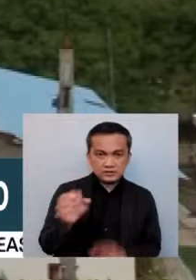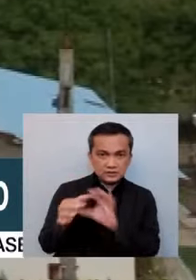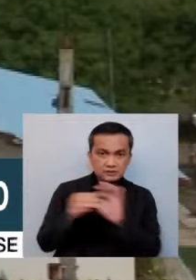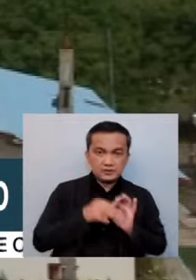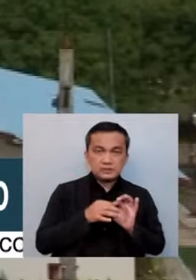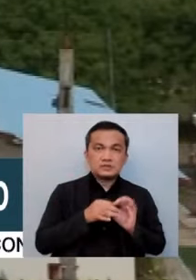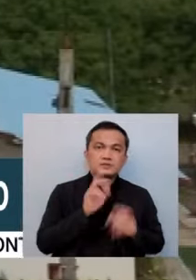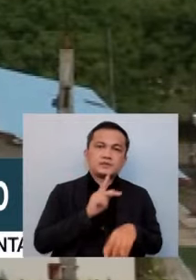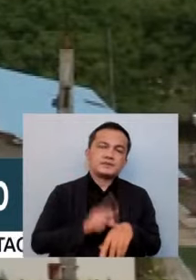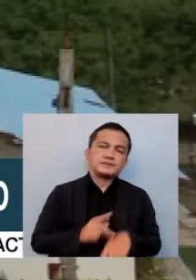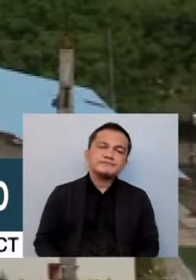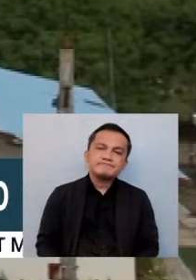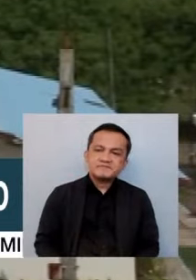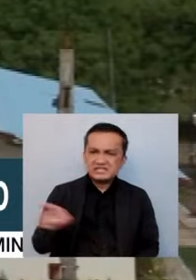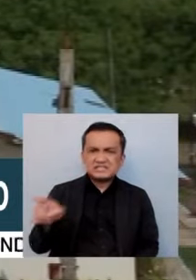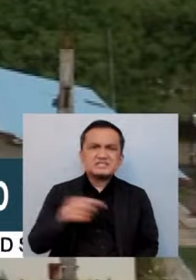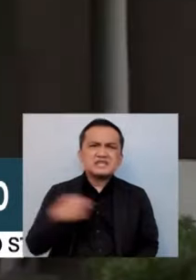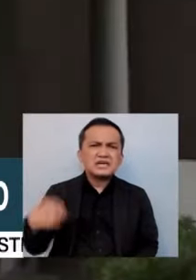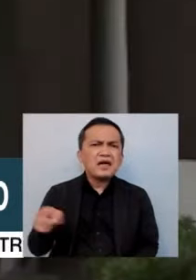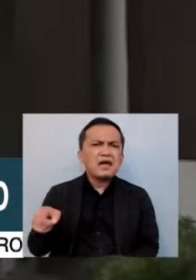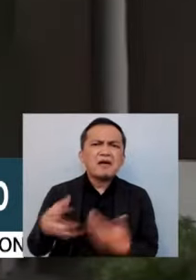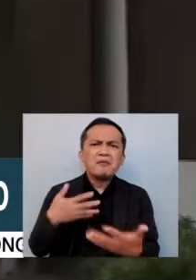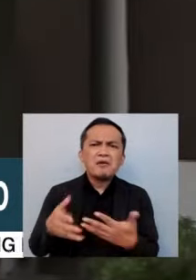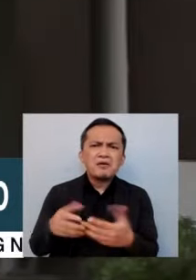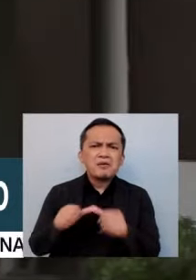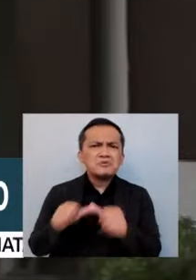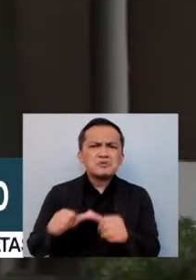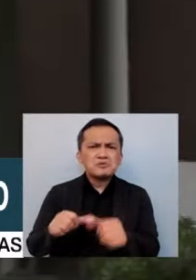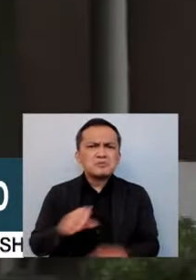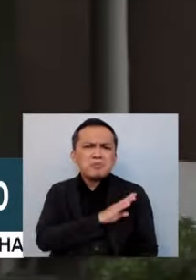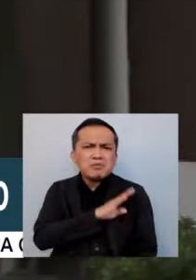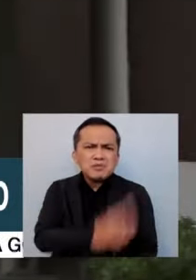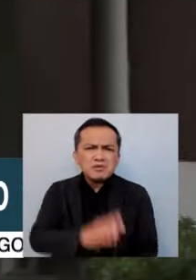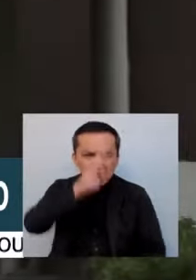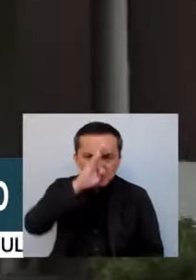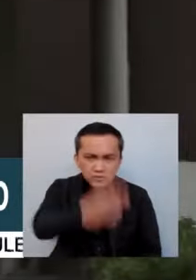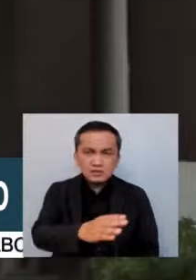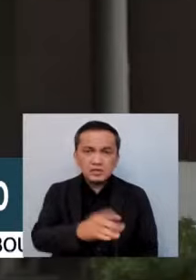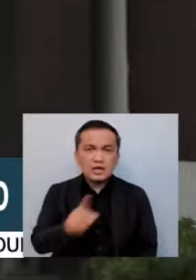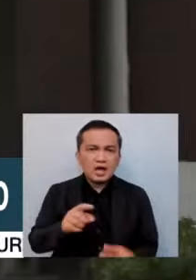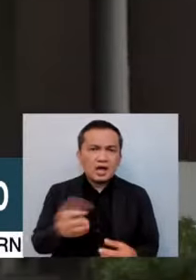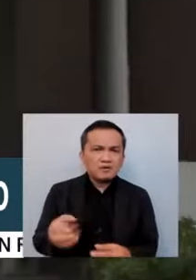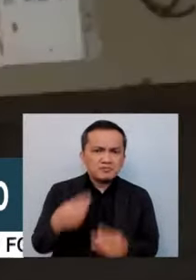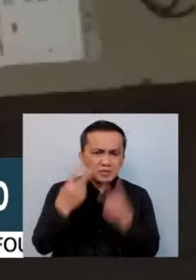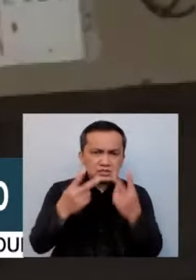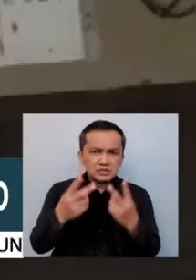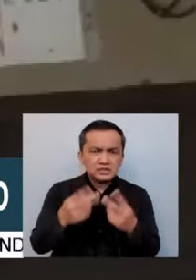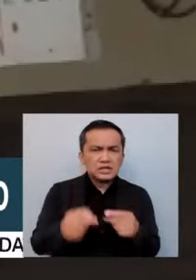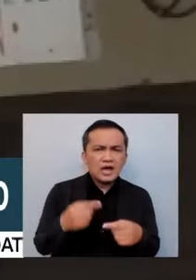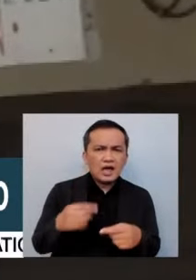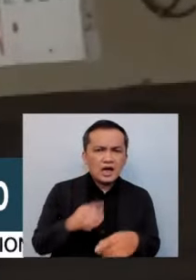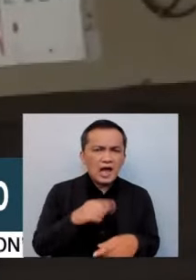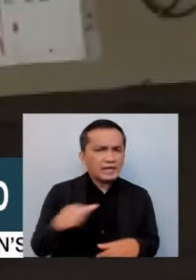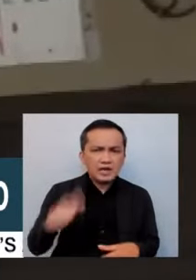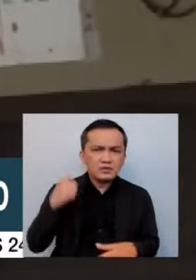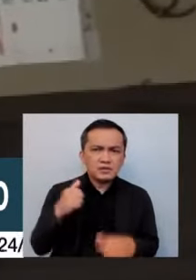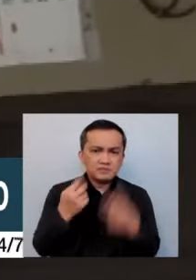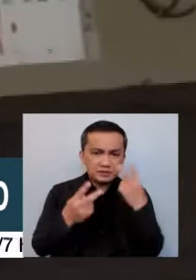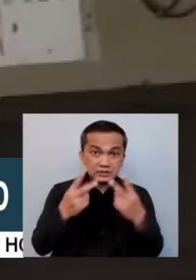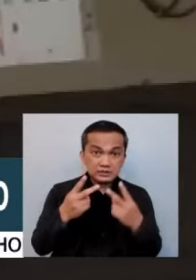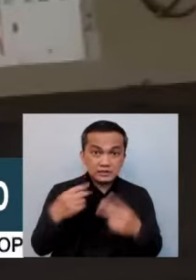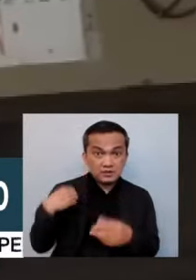Philippines. China, however, continues to be aggressive and previously protested visits of high-ranking Philippine officials to the island. Carlos's